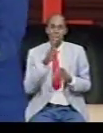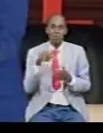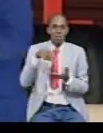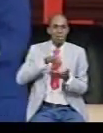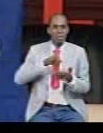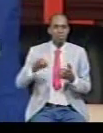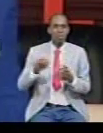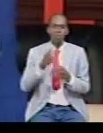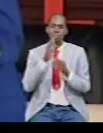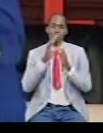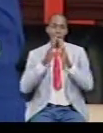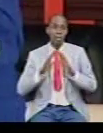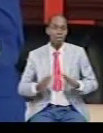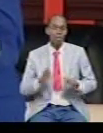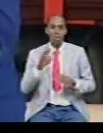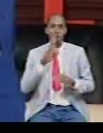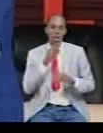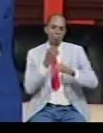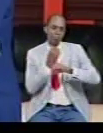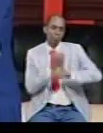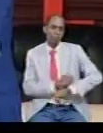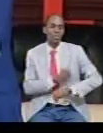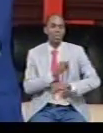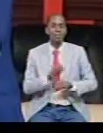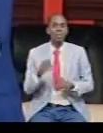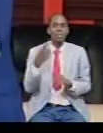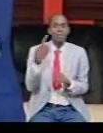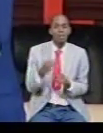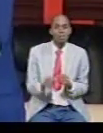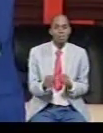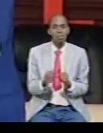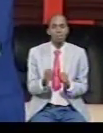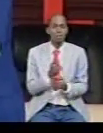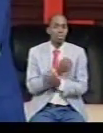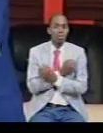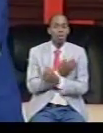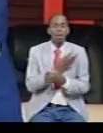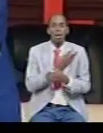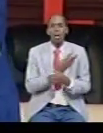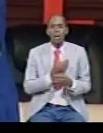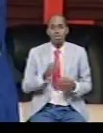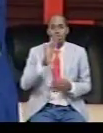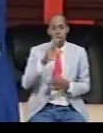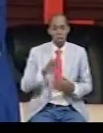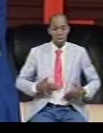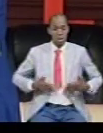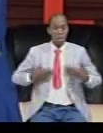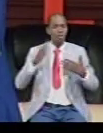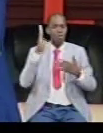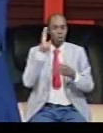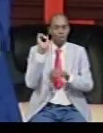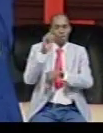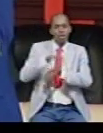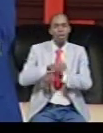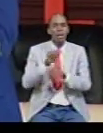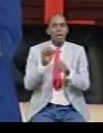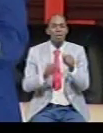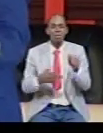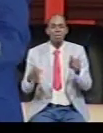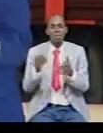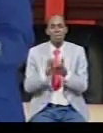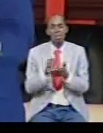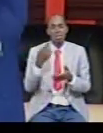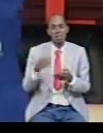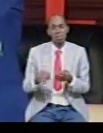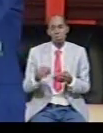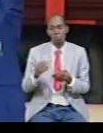with meekness. You are contending with love. And your life will conquer everything they might have had against